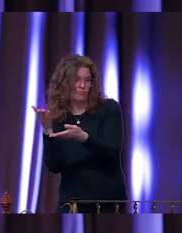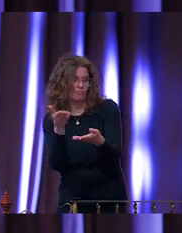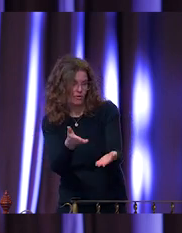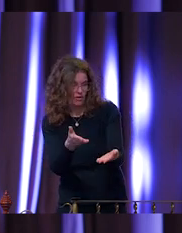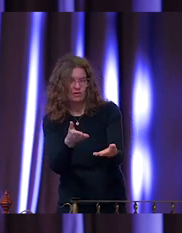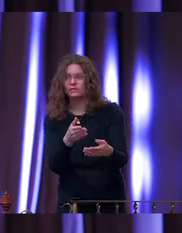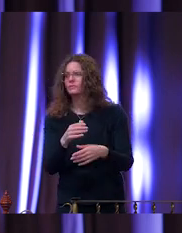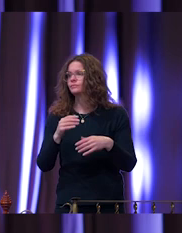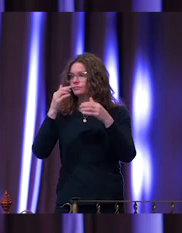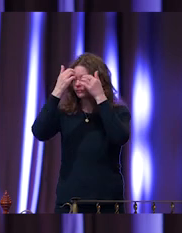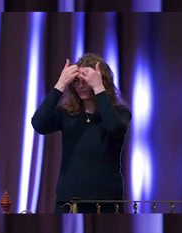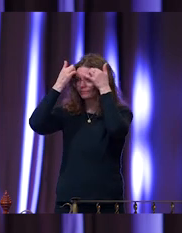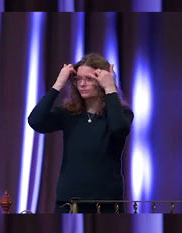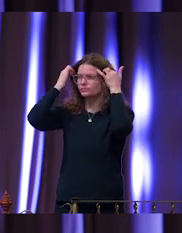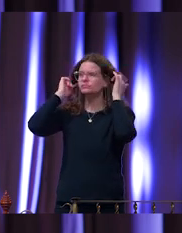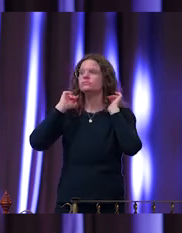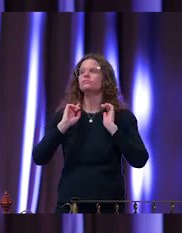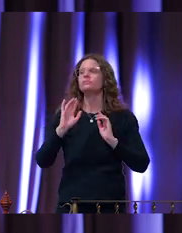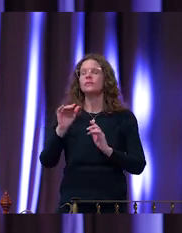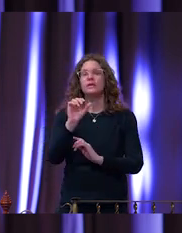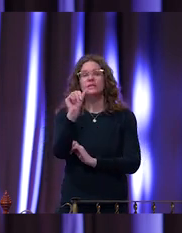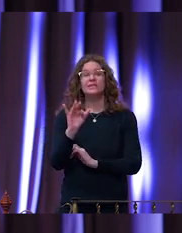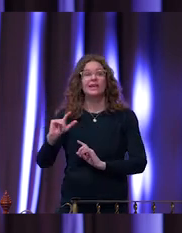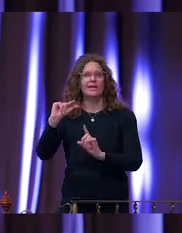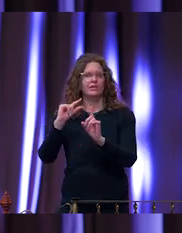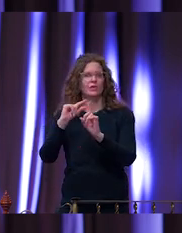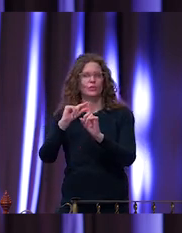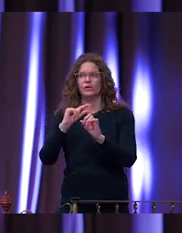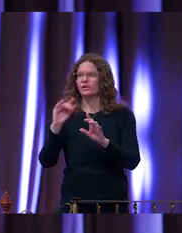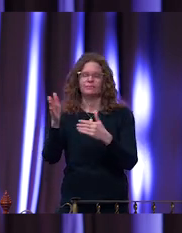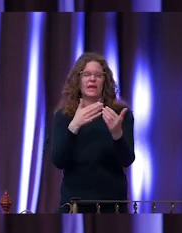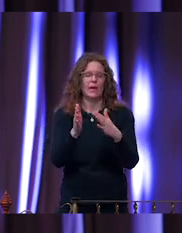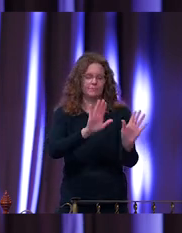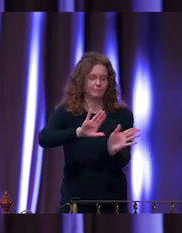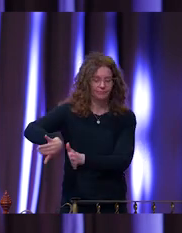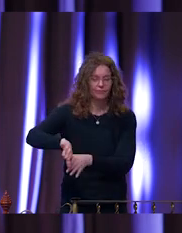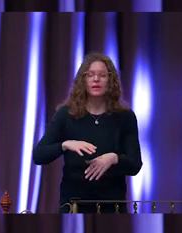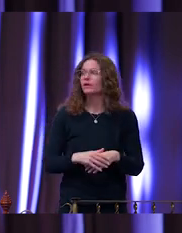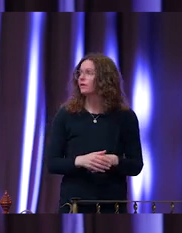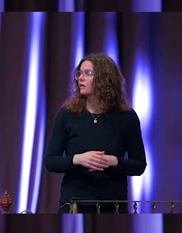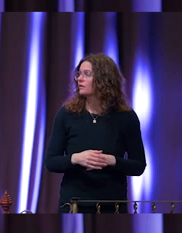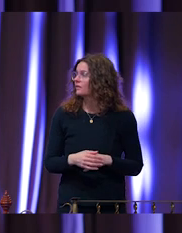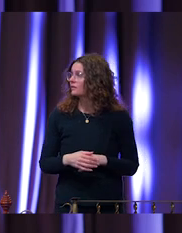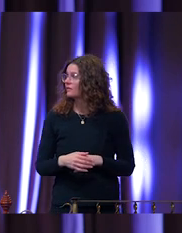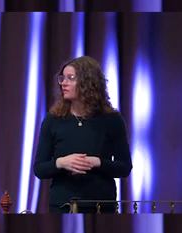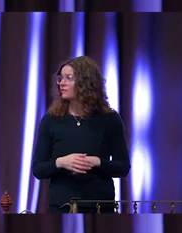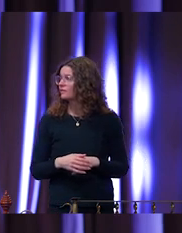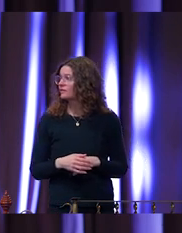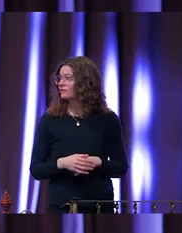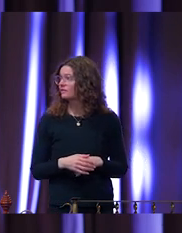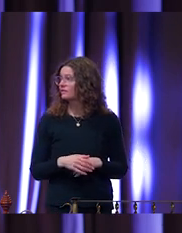Marimba. And that's an African word, too. But okay, enough of that. Well, it's an excellent question,